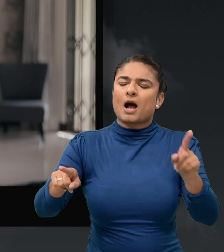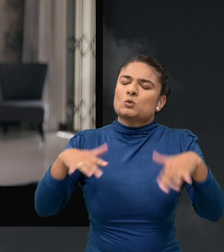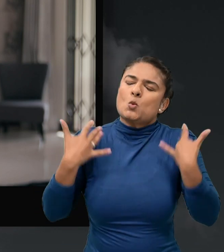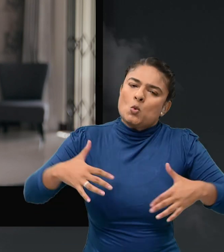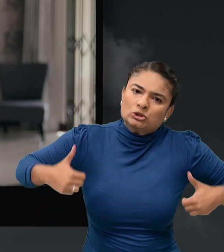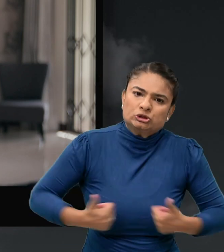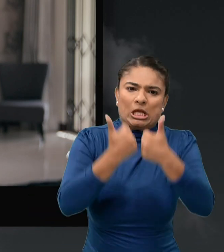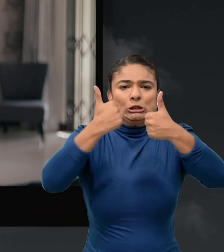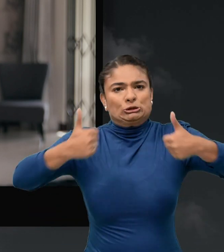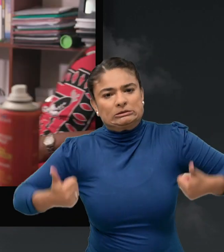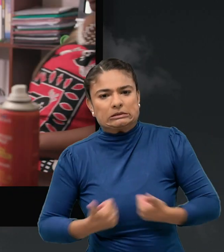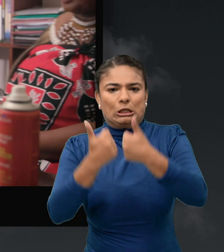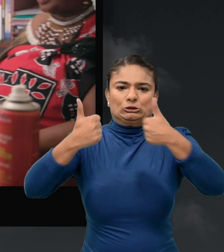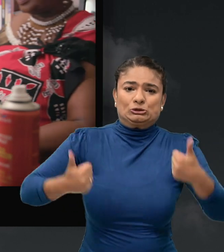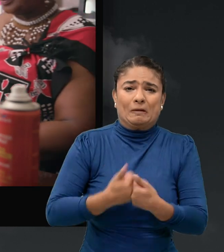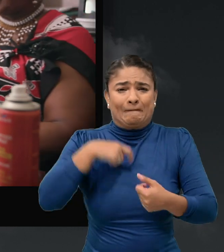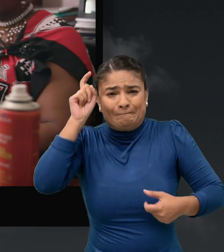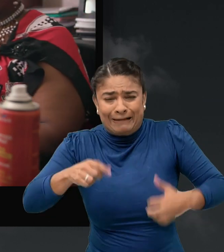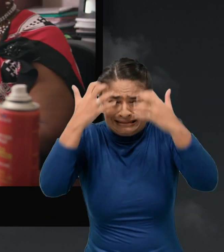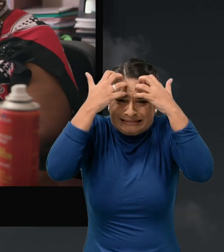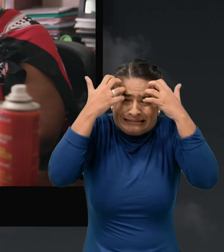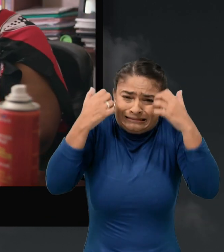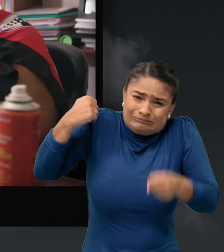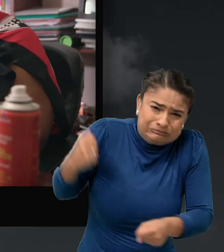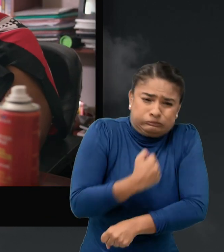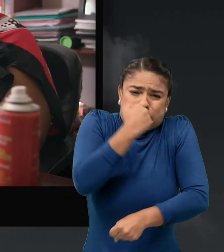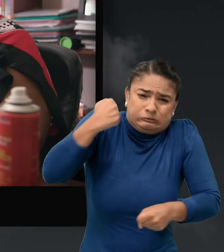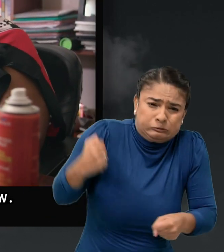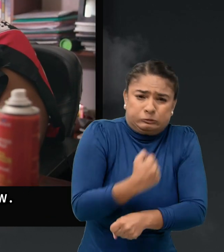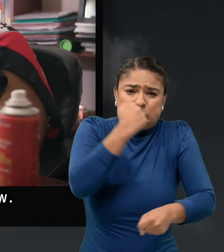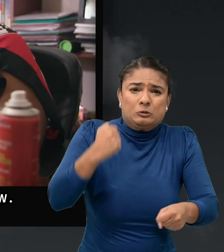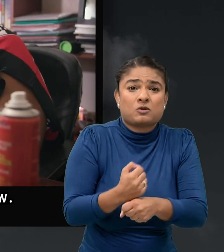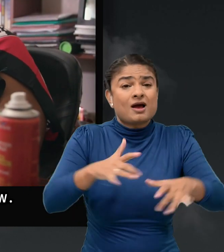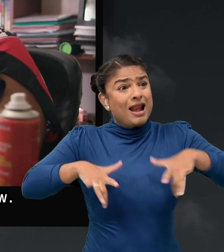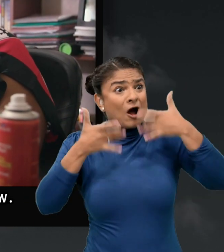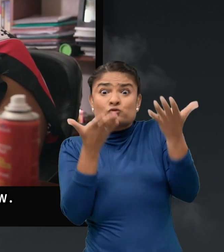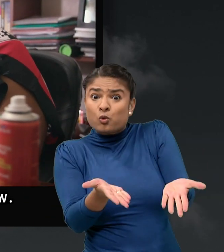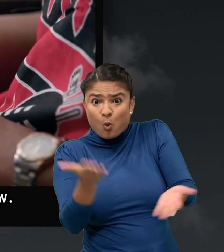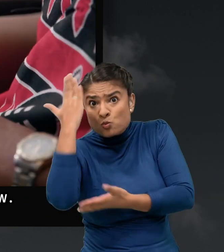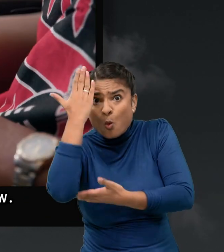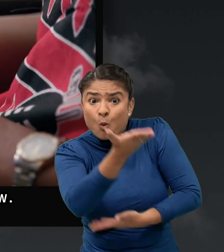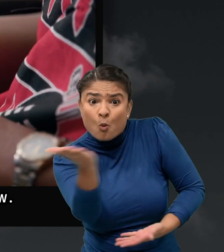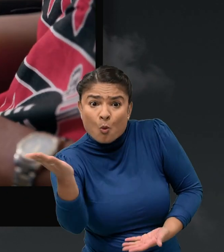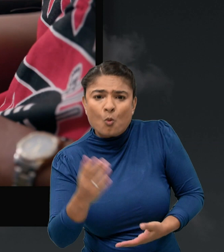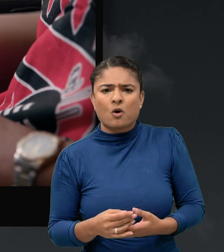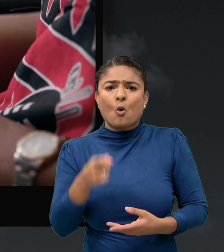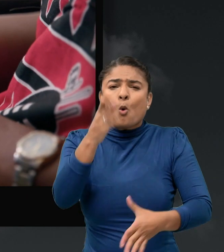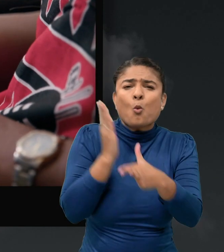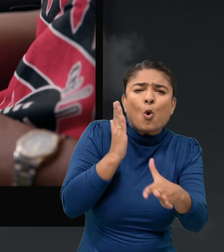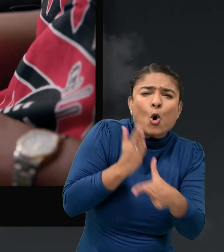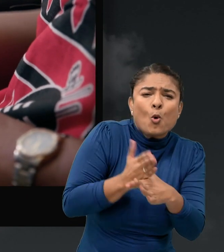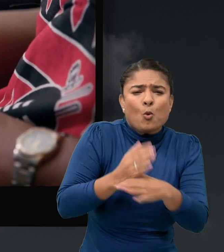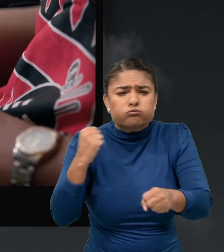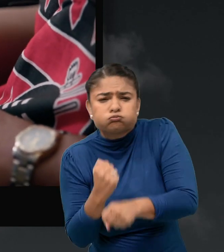experience, but very challenging. I've really had to sweat for it. But that's the nature of life, you know. You